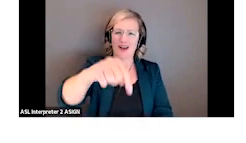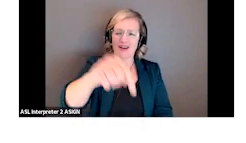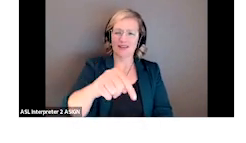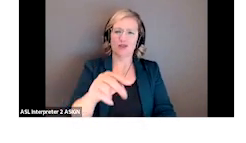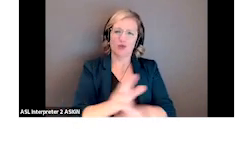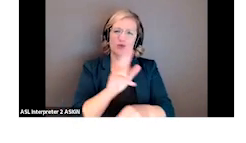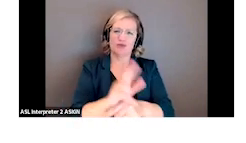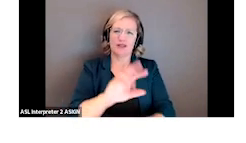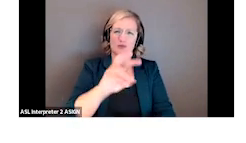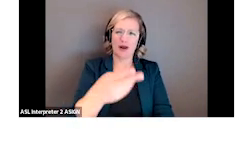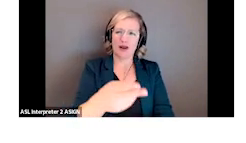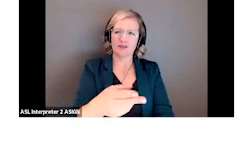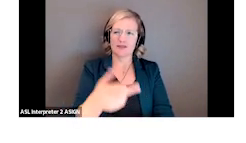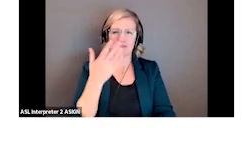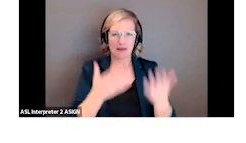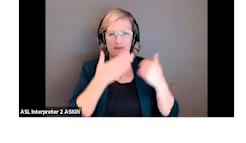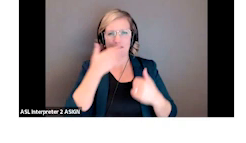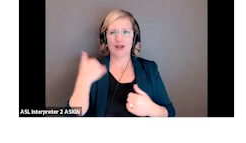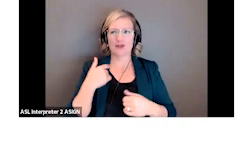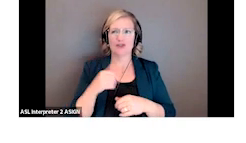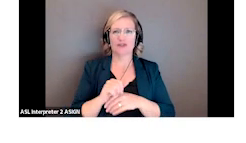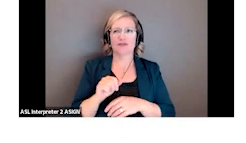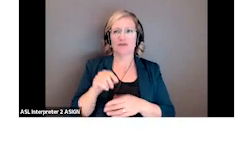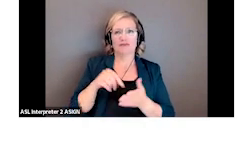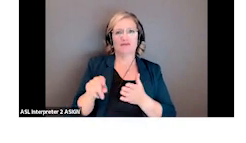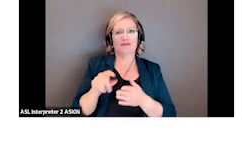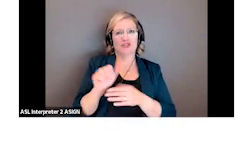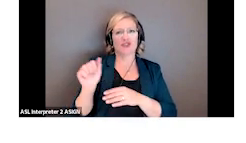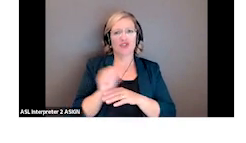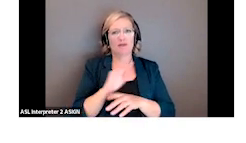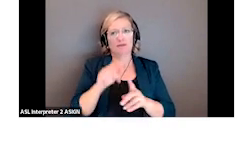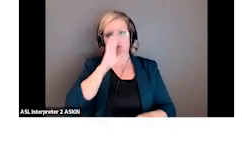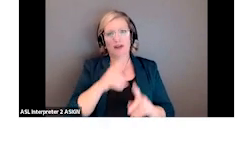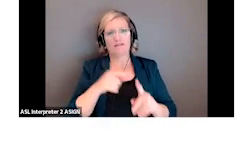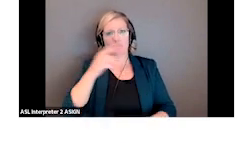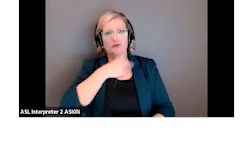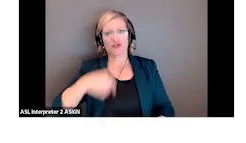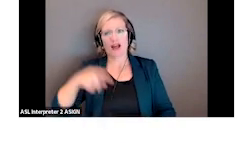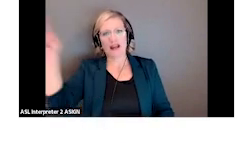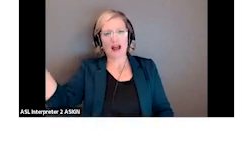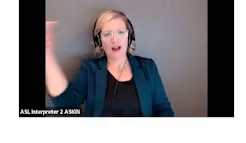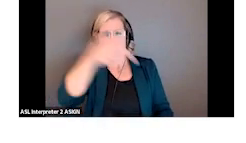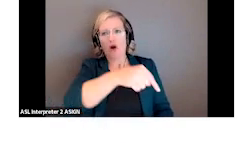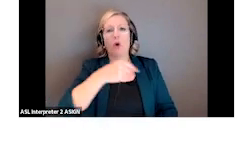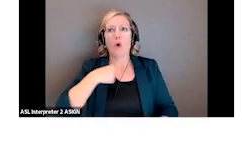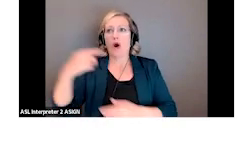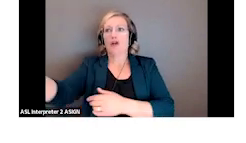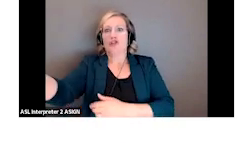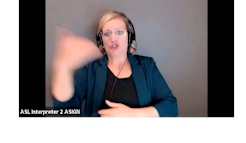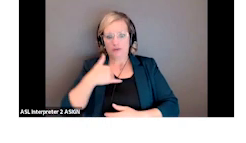warehouse versus my house or a 3PL? Okay. So Amazon, we just need to take a look